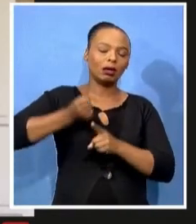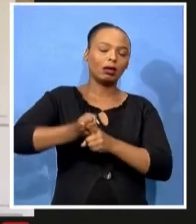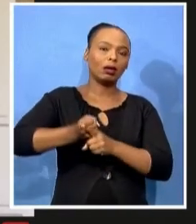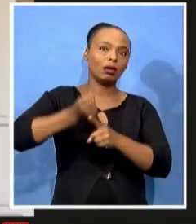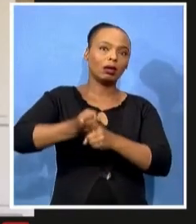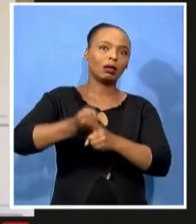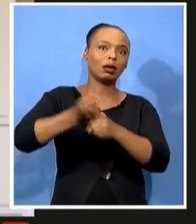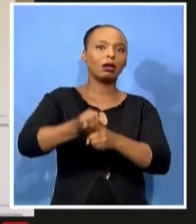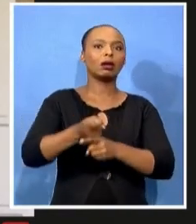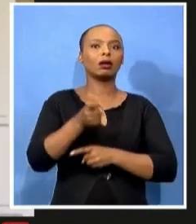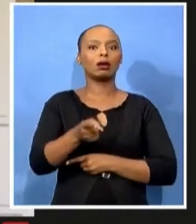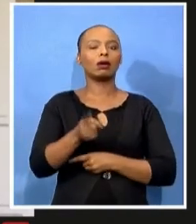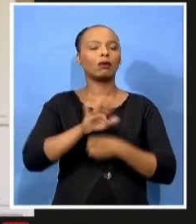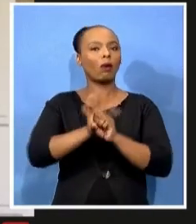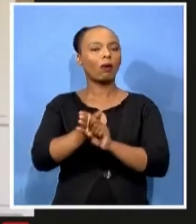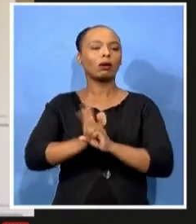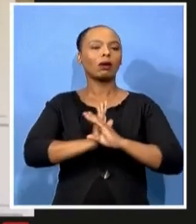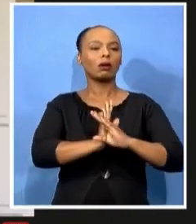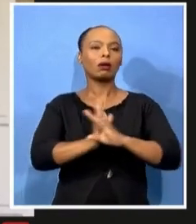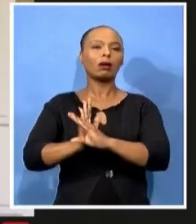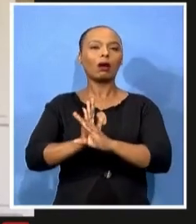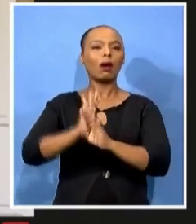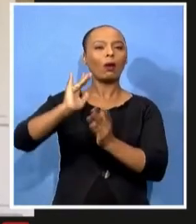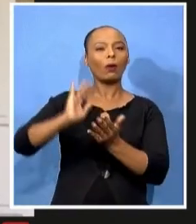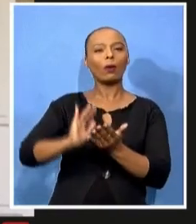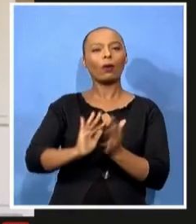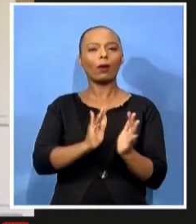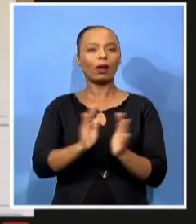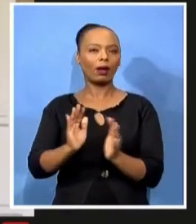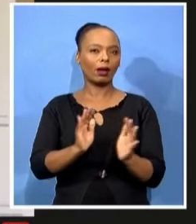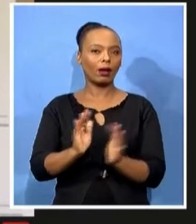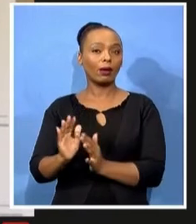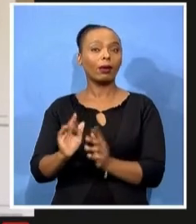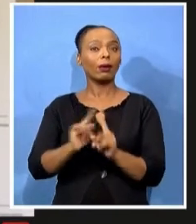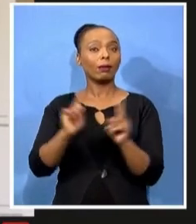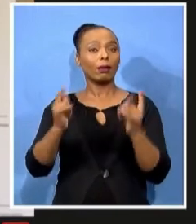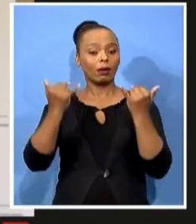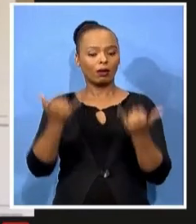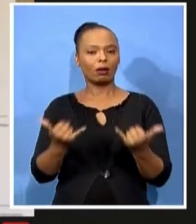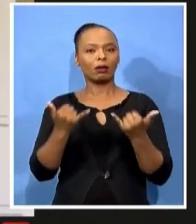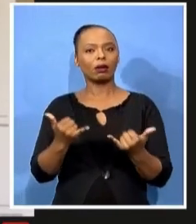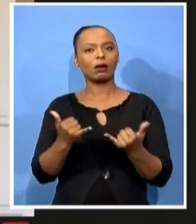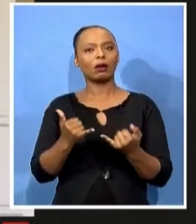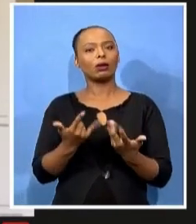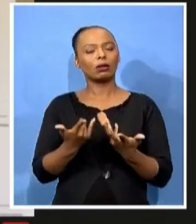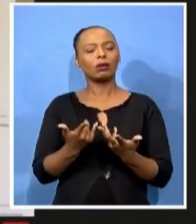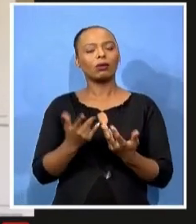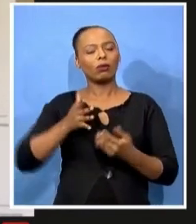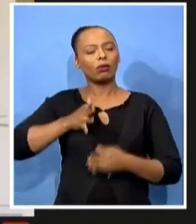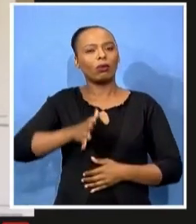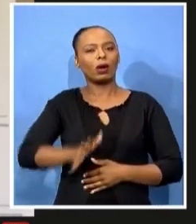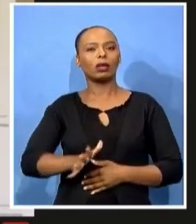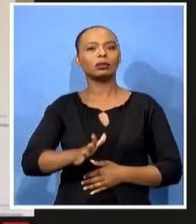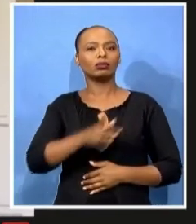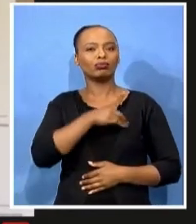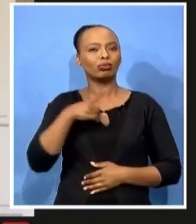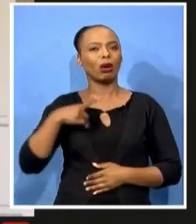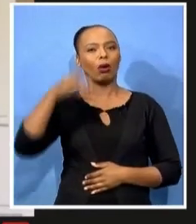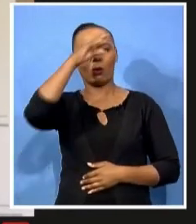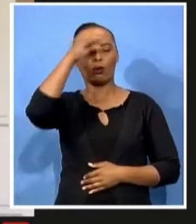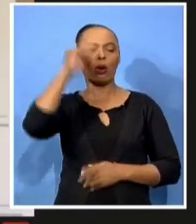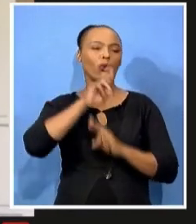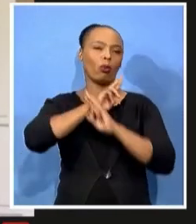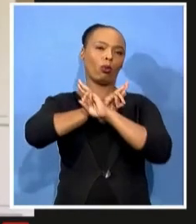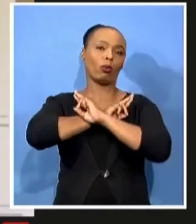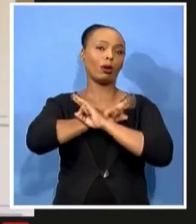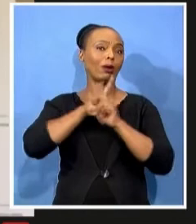at a certain point we would have liked to see them resting, but the surge returned even before many of them had